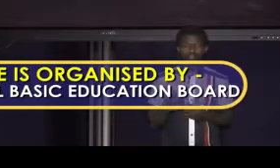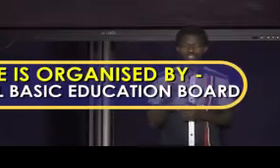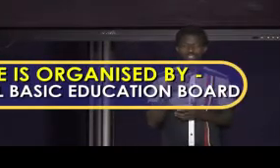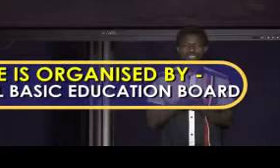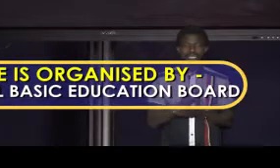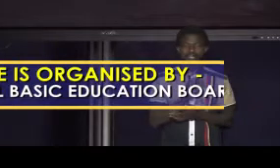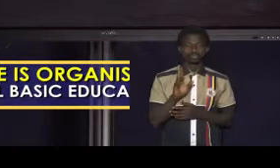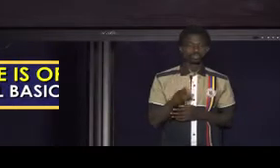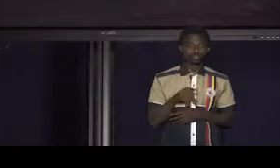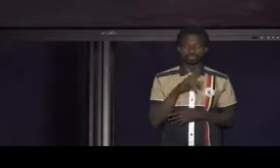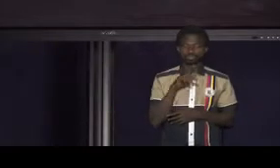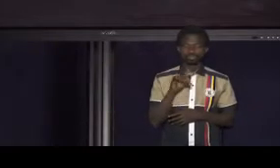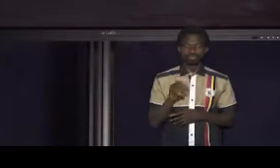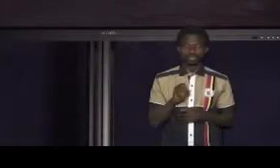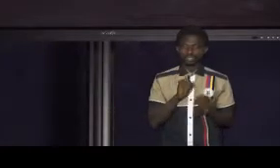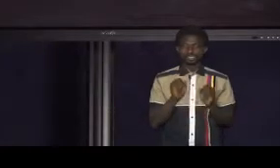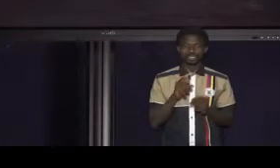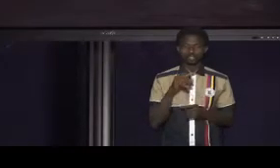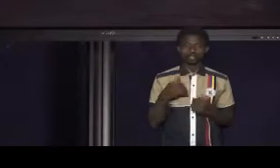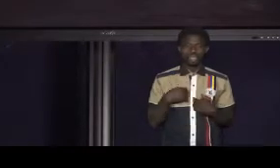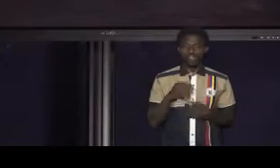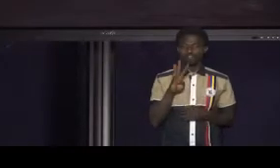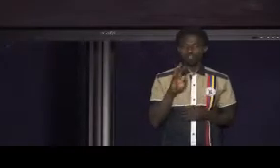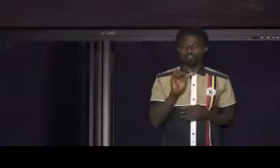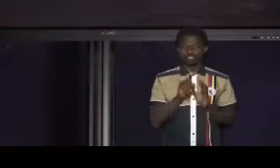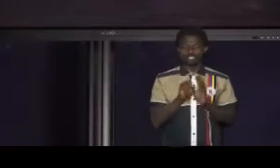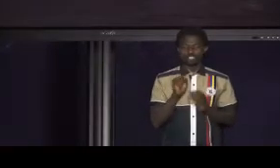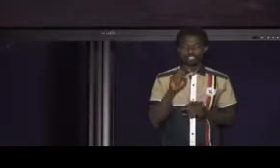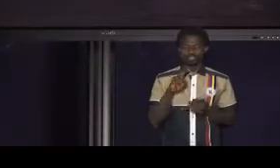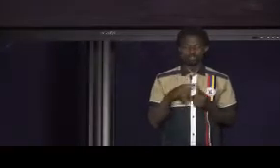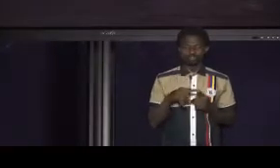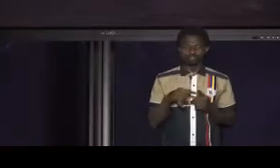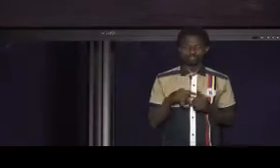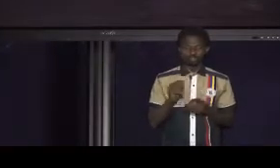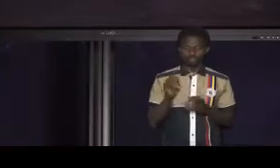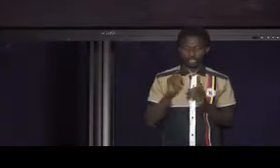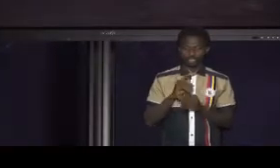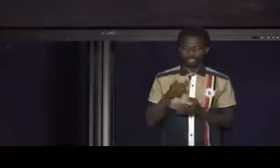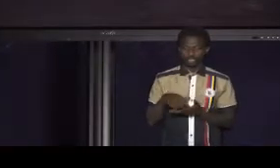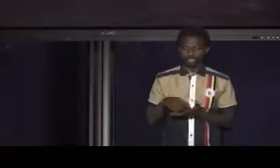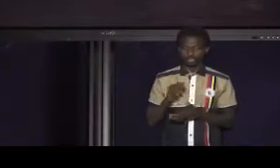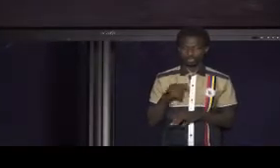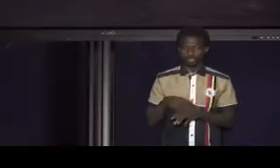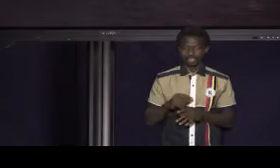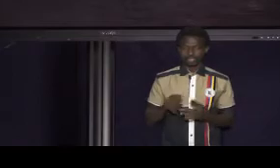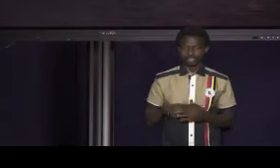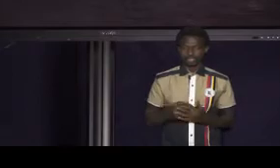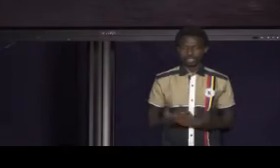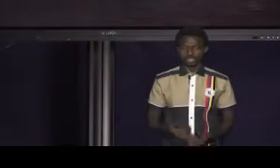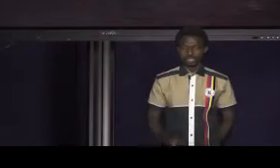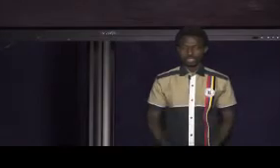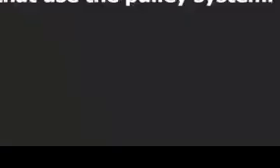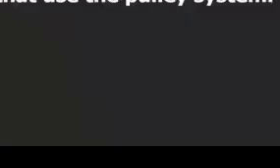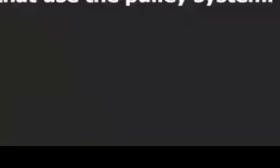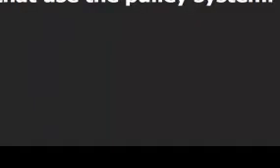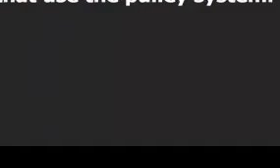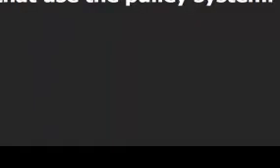that use the pulley system. You have just 40 seconds to attempt this. Your time starts